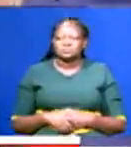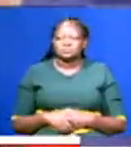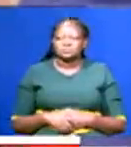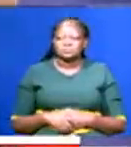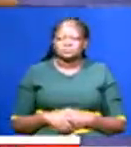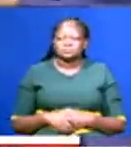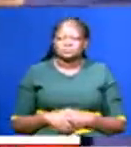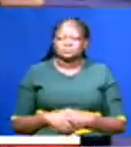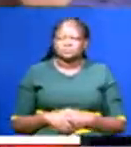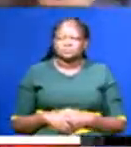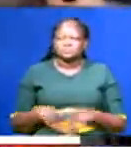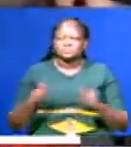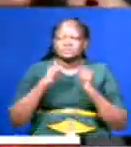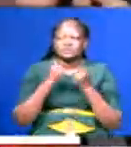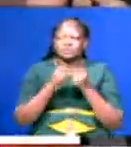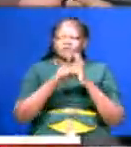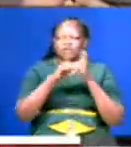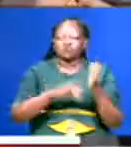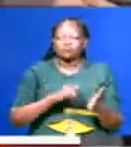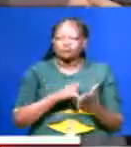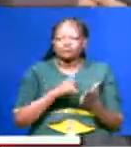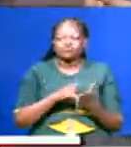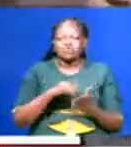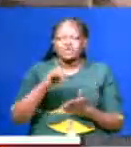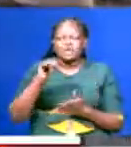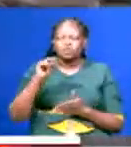His team of lawyers, who included Danson Omari,